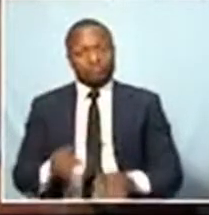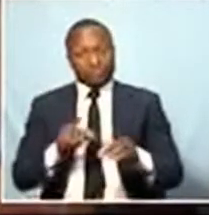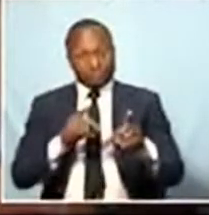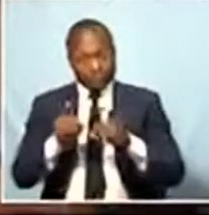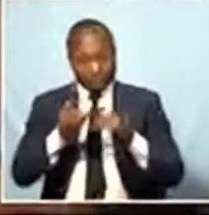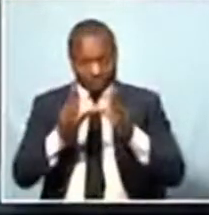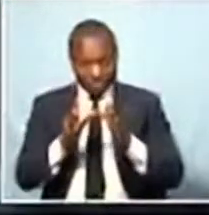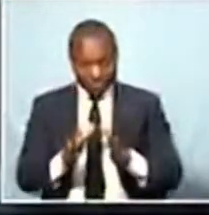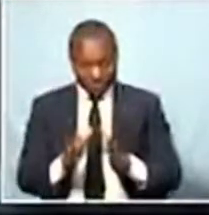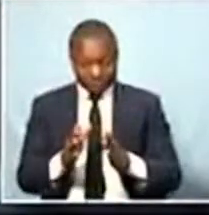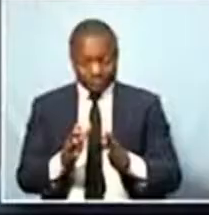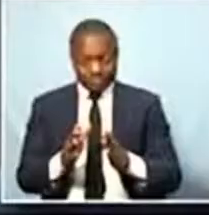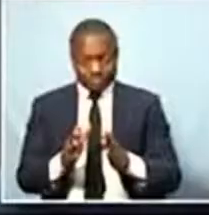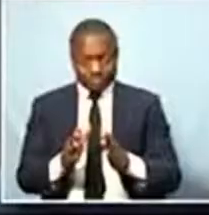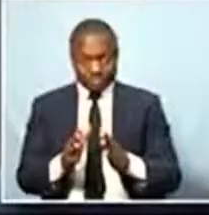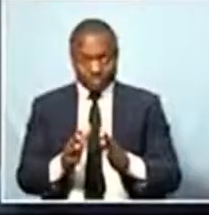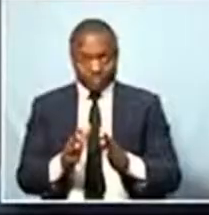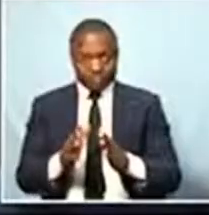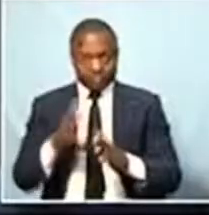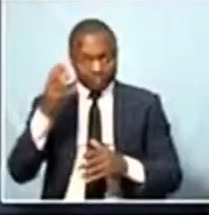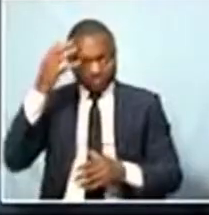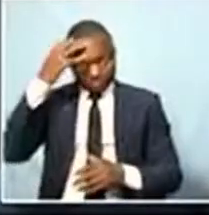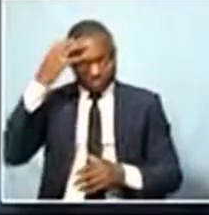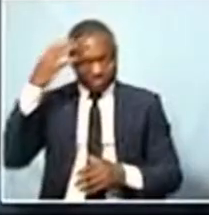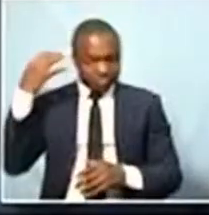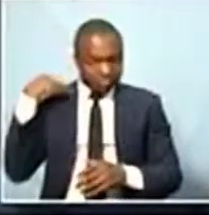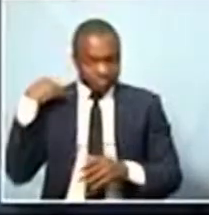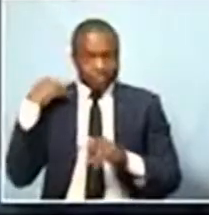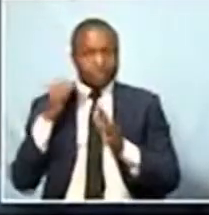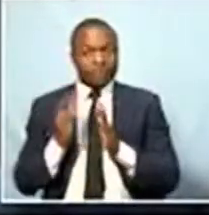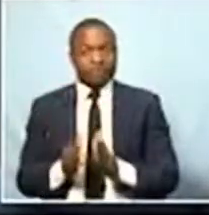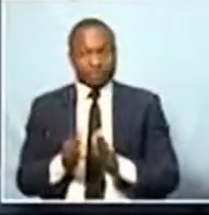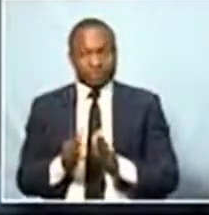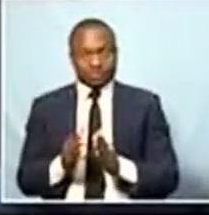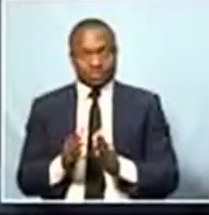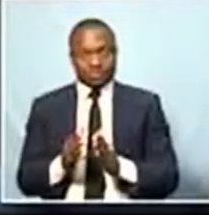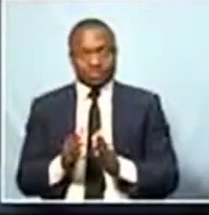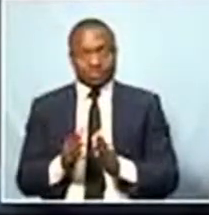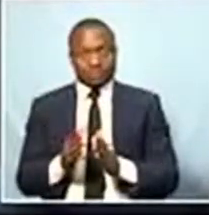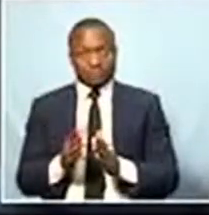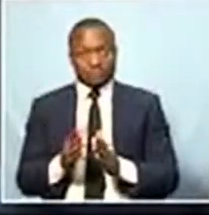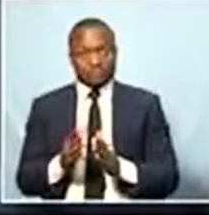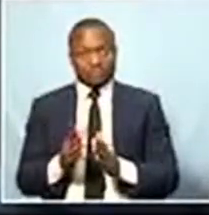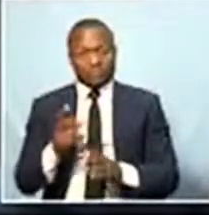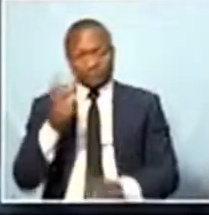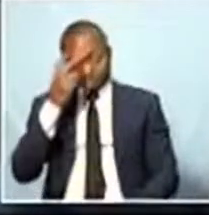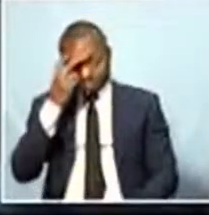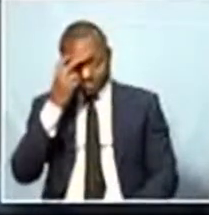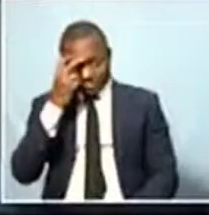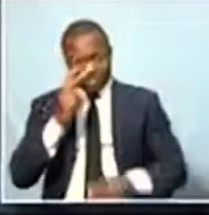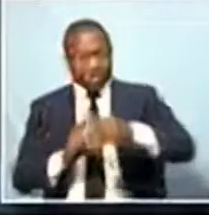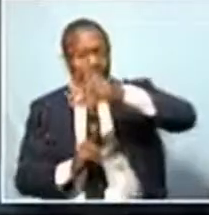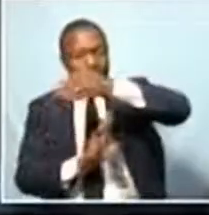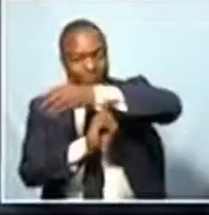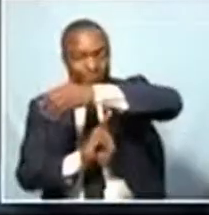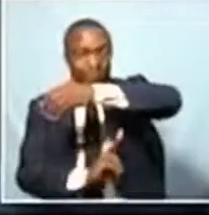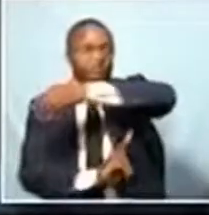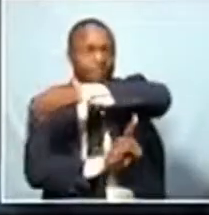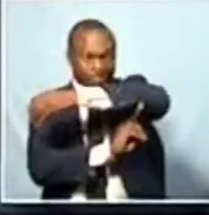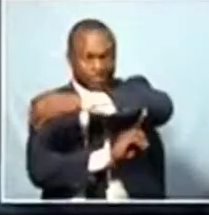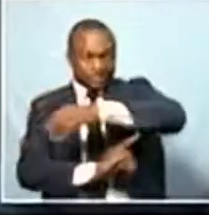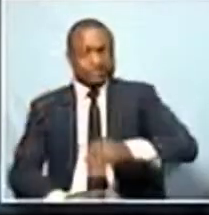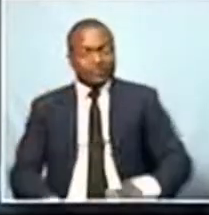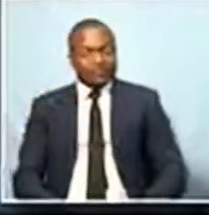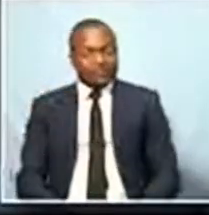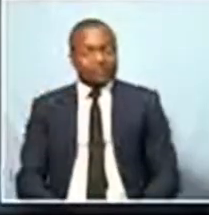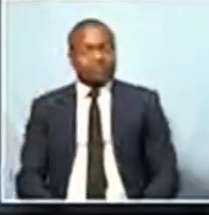Director General, especially our officers who are minding the bridges. I take keen interest, especially